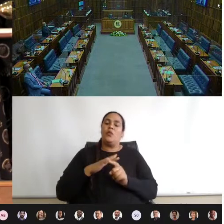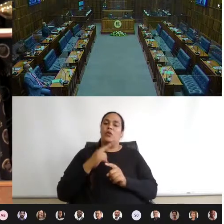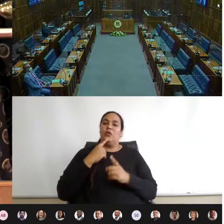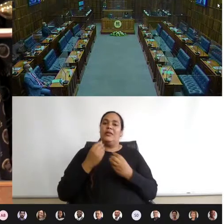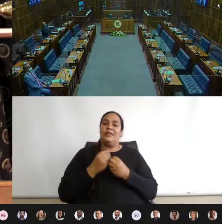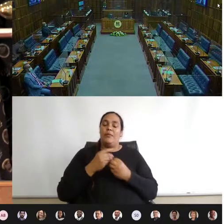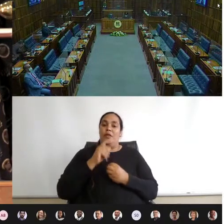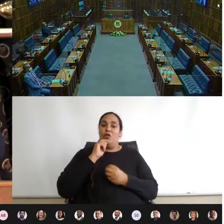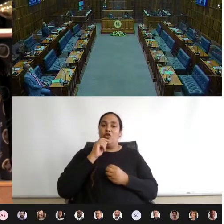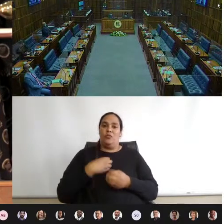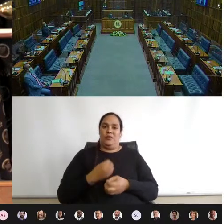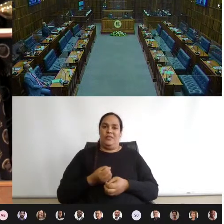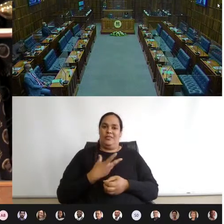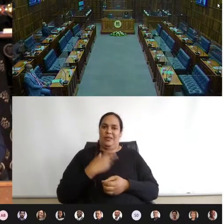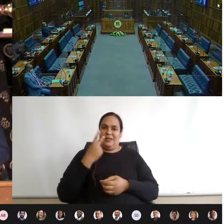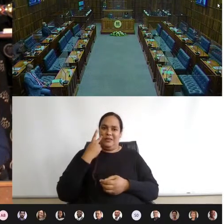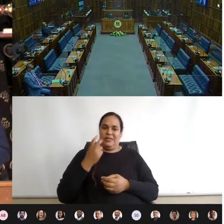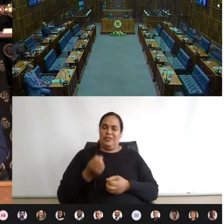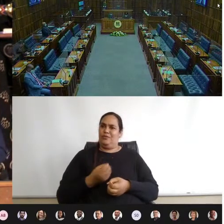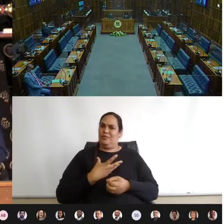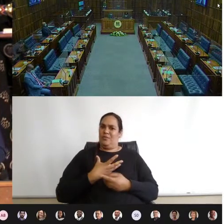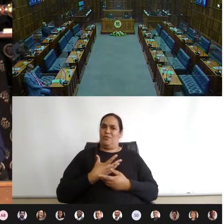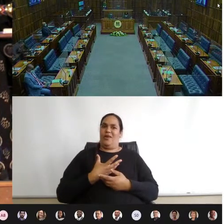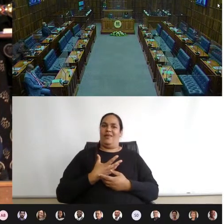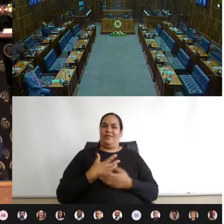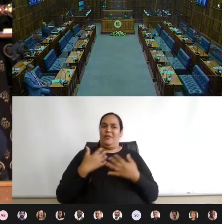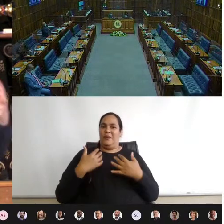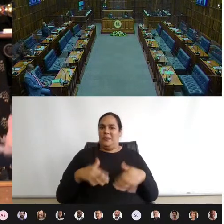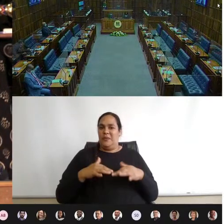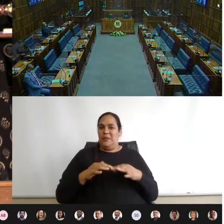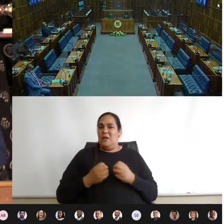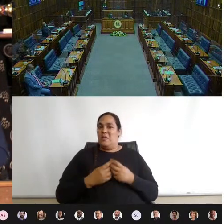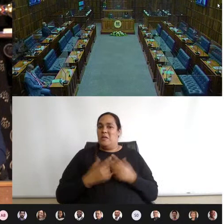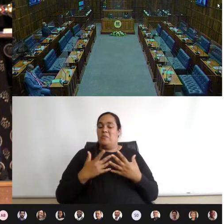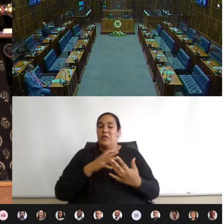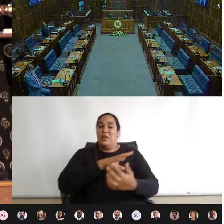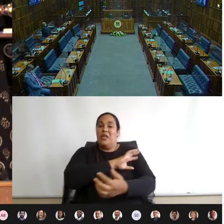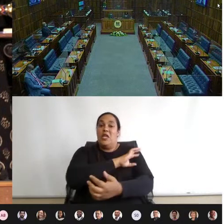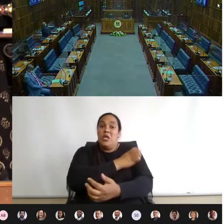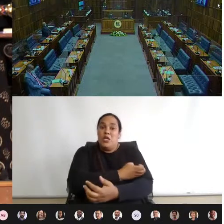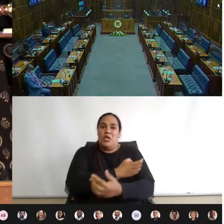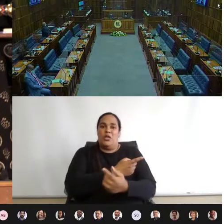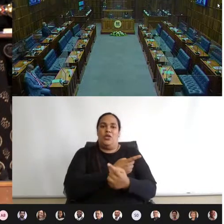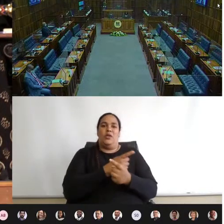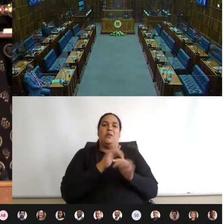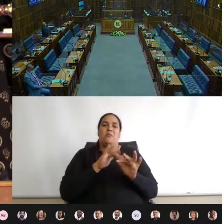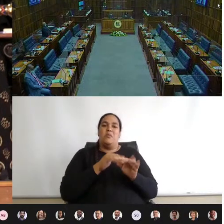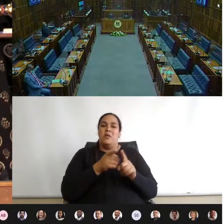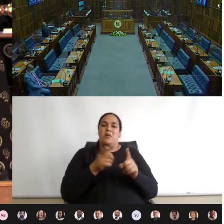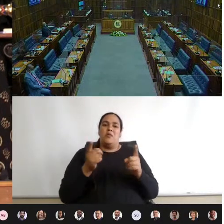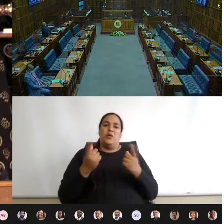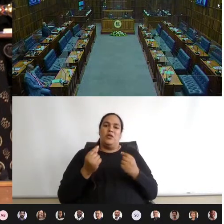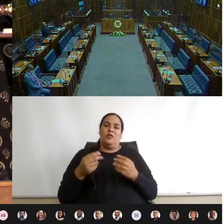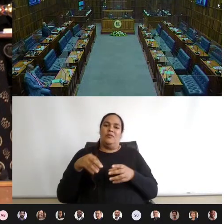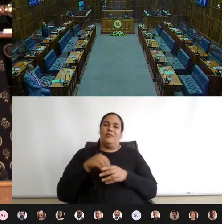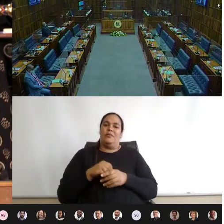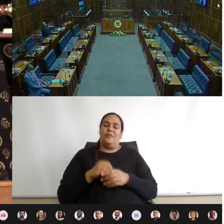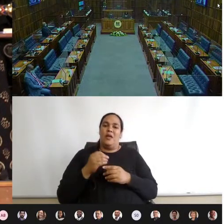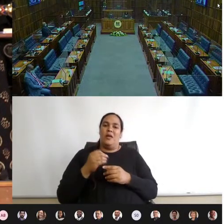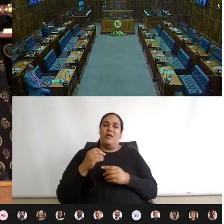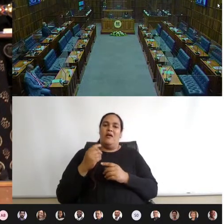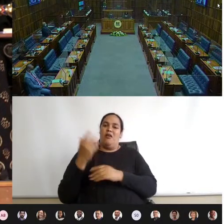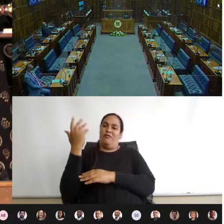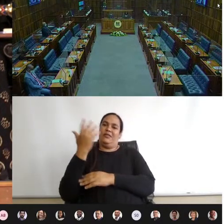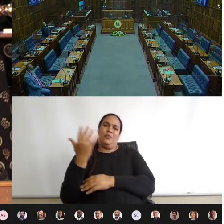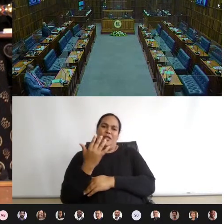out for me, it really surprised me, is how much energy was put into the kind of delivery of the